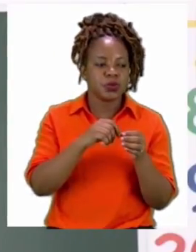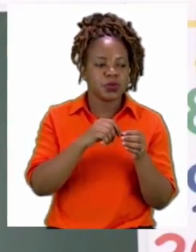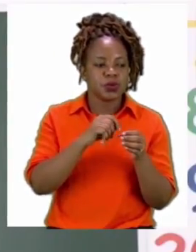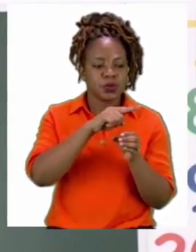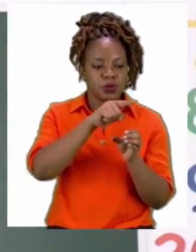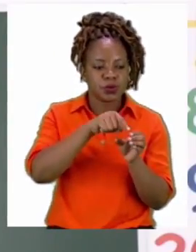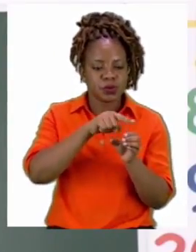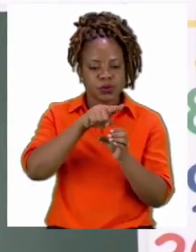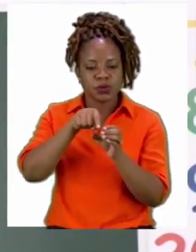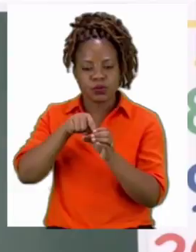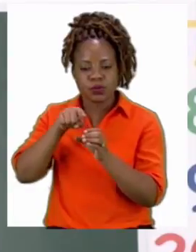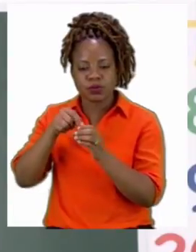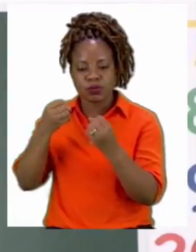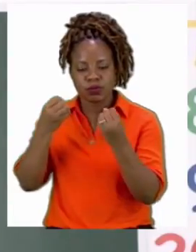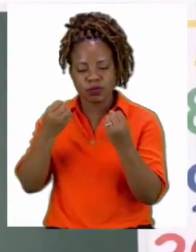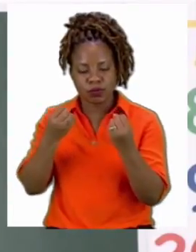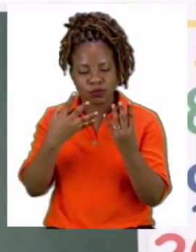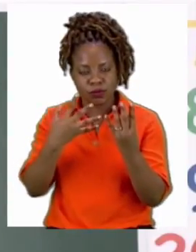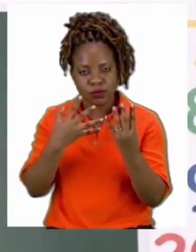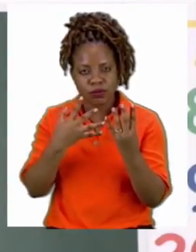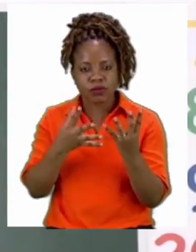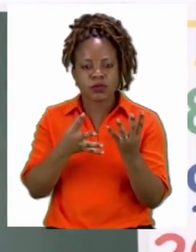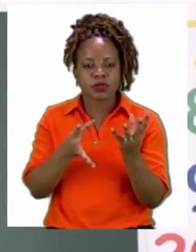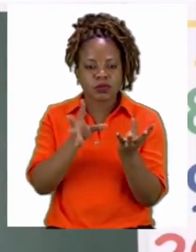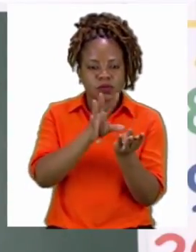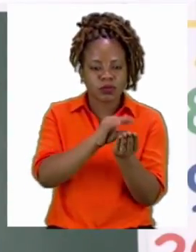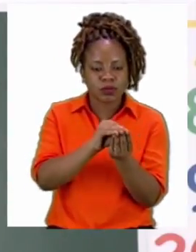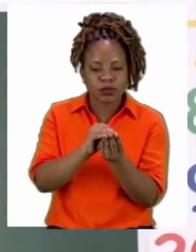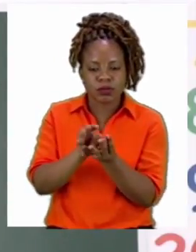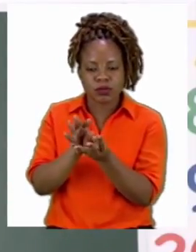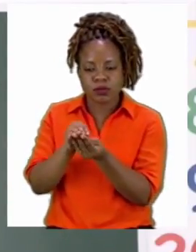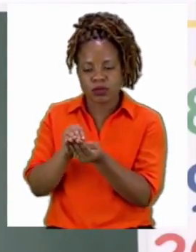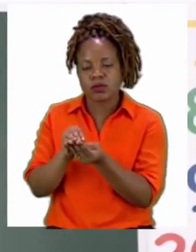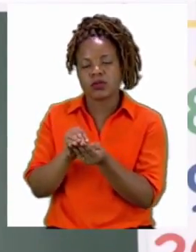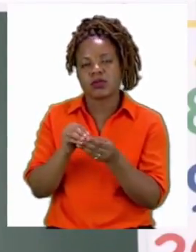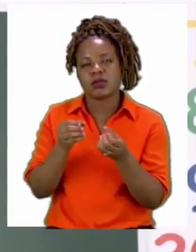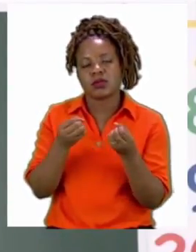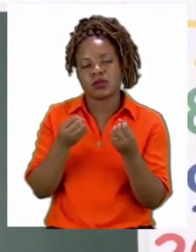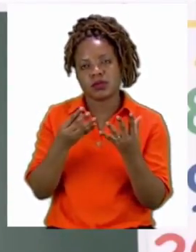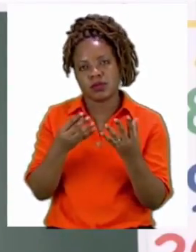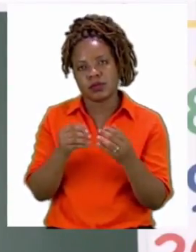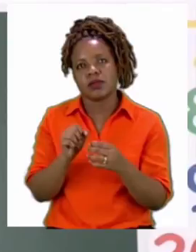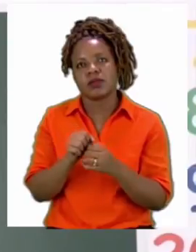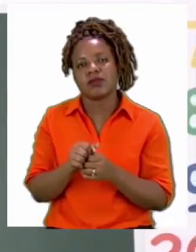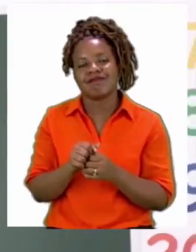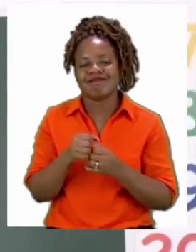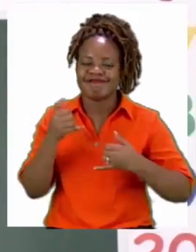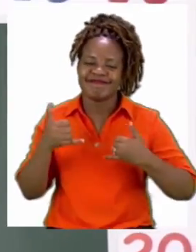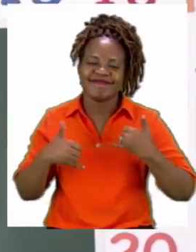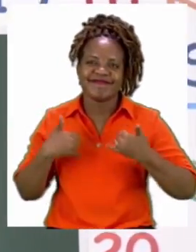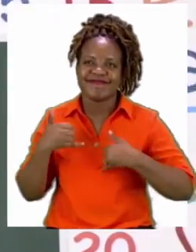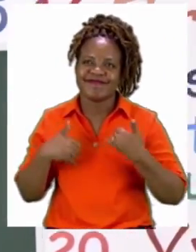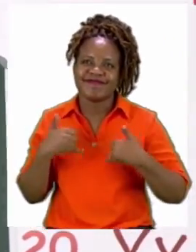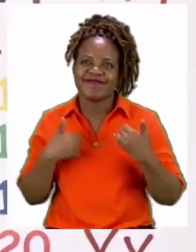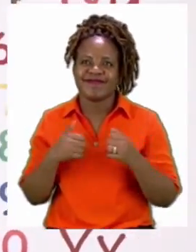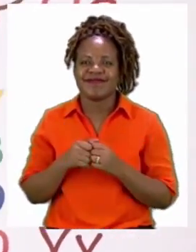your answer to fill in the missing spaces. Have lots of fun. If you get lost, you can always